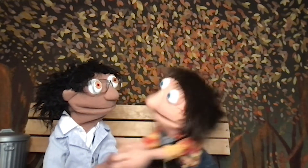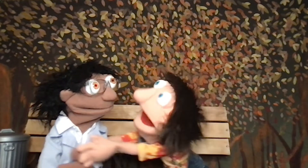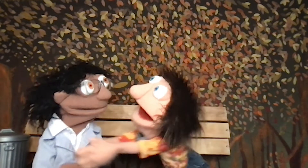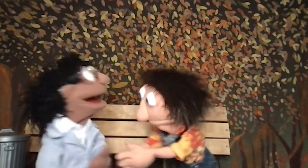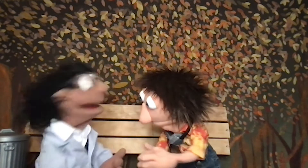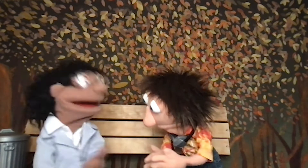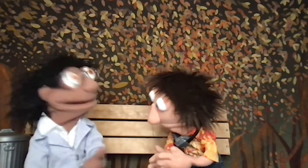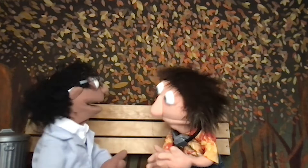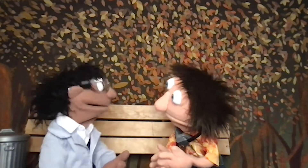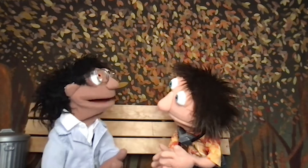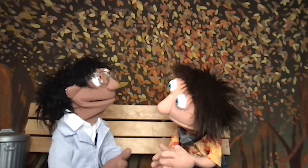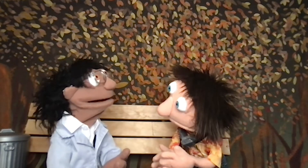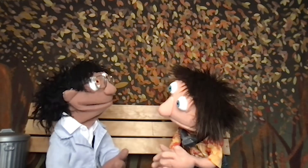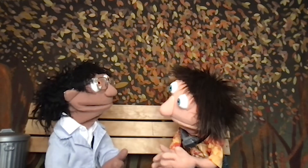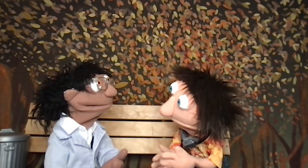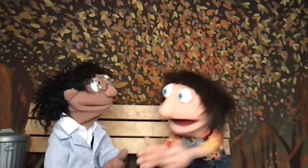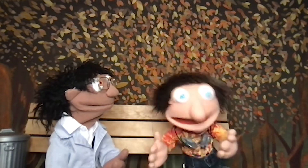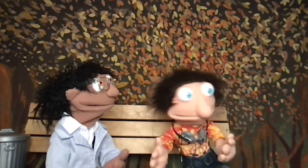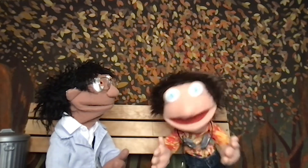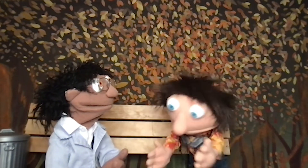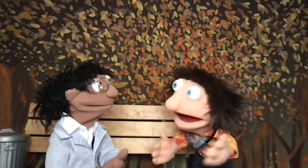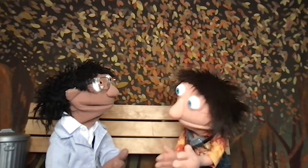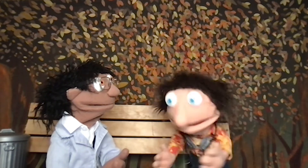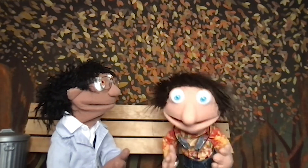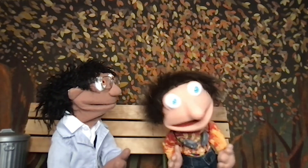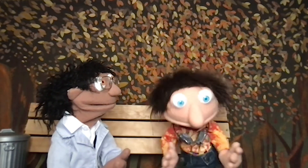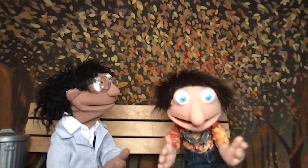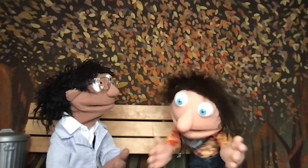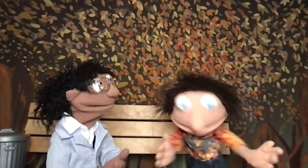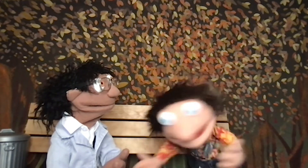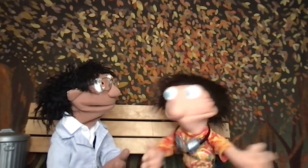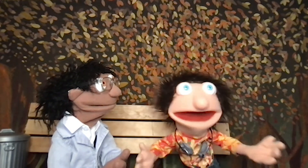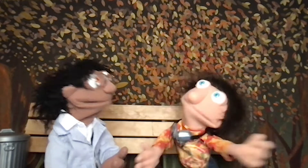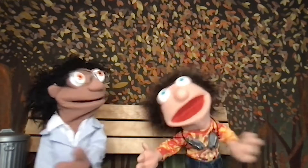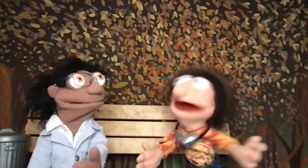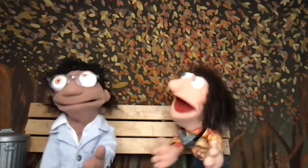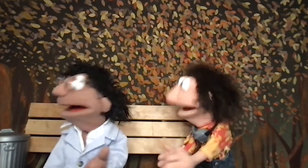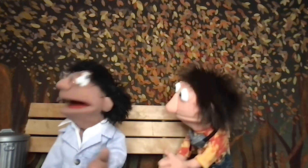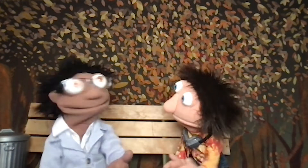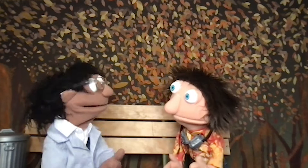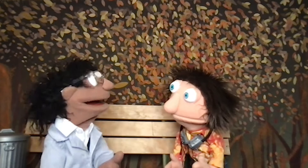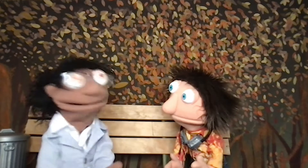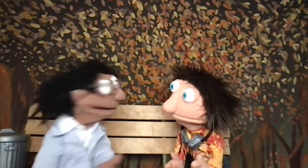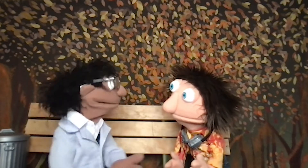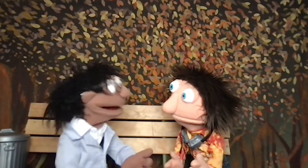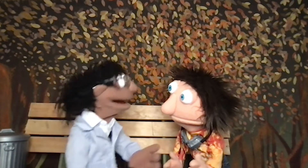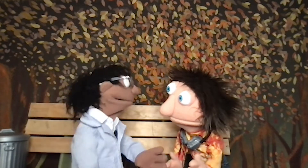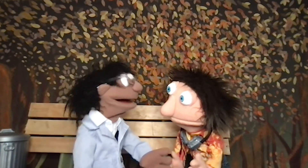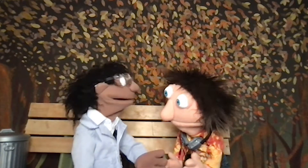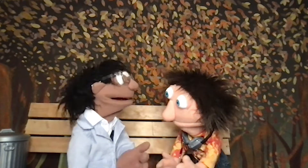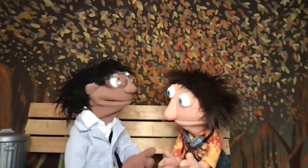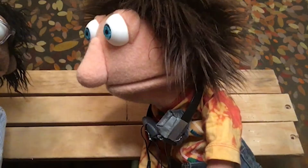You mean like that? Seriously, what is wrong with you? How much time do you have? I guess at the end of the day, I'm this craziest, stupid bastard. Man, you know what? Get